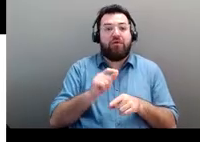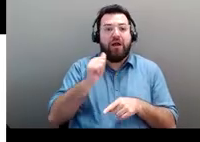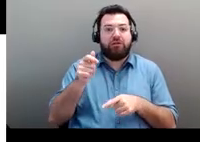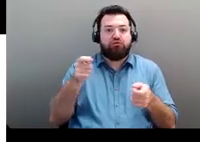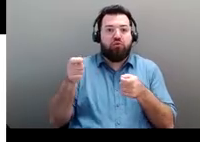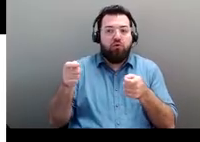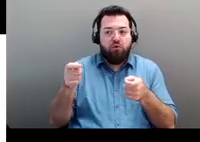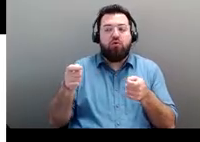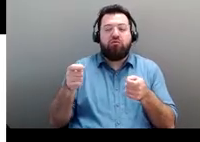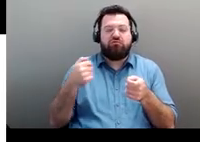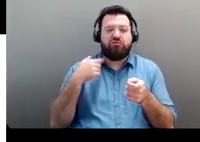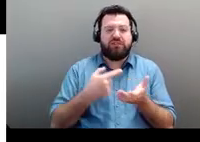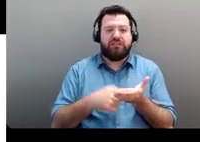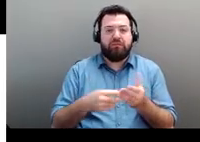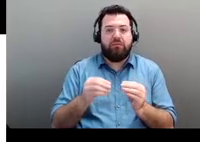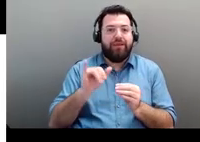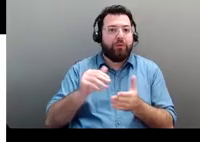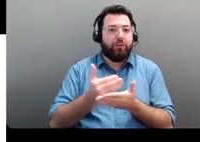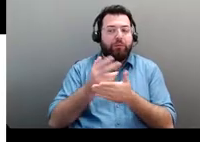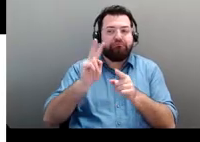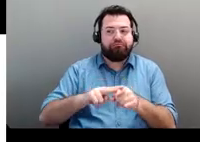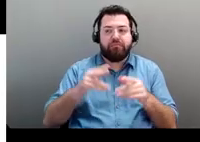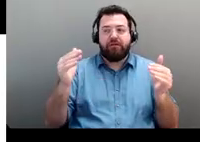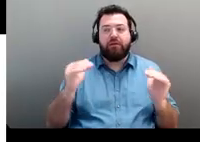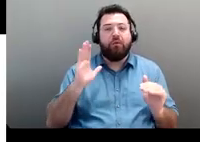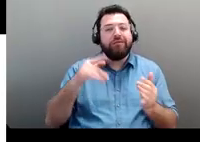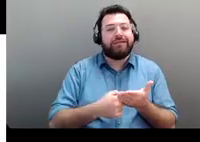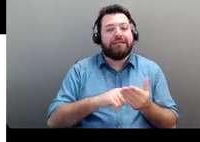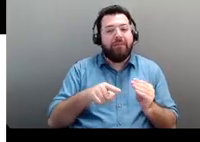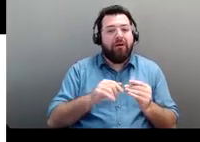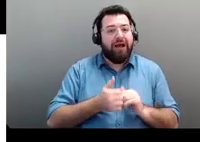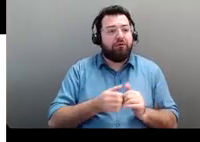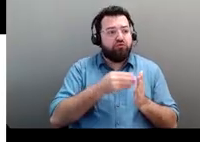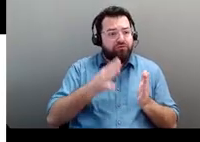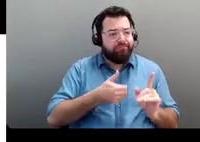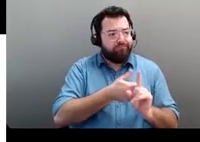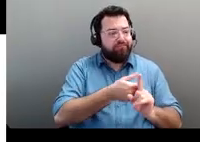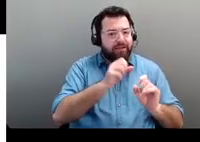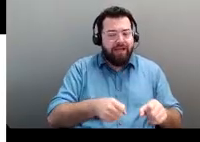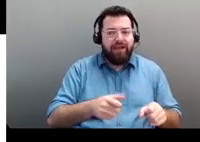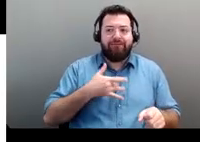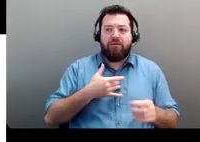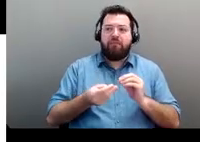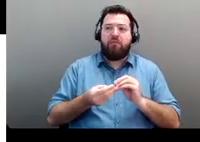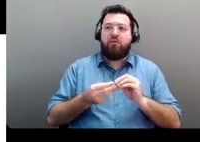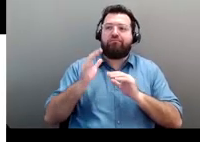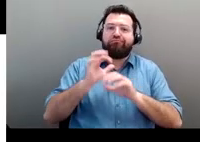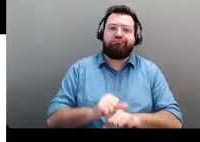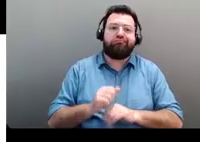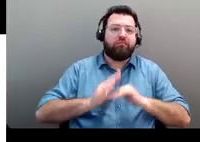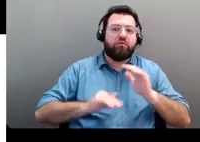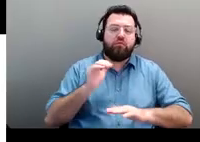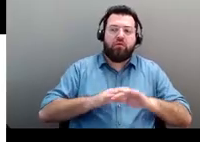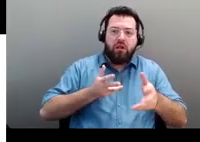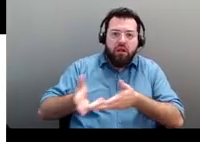AI with discernment. We'll talk about how students can get comfortable engaging critically with AI, when to